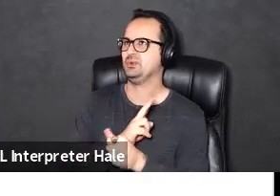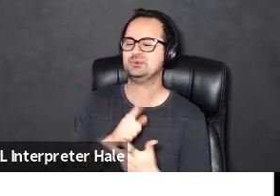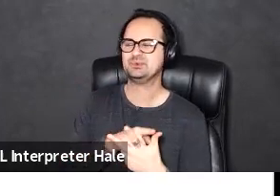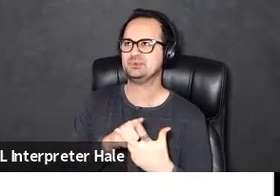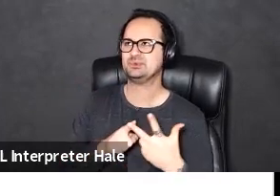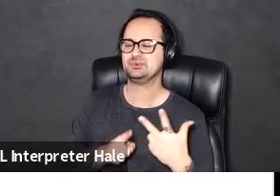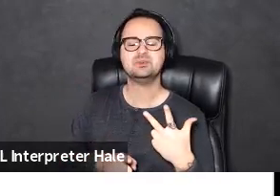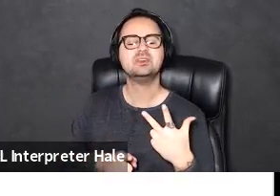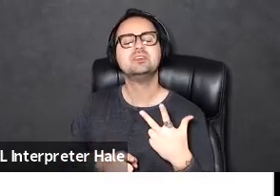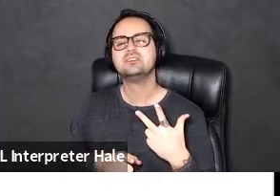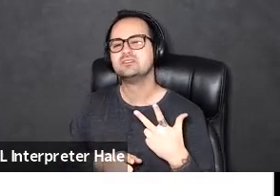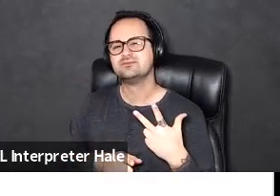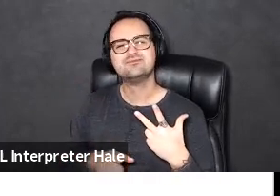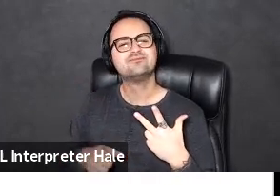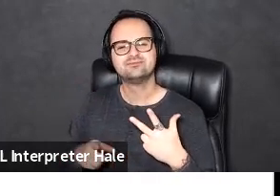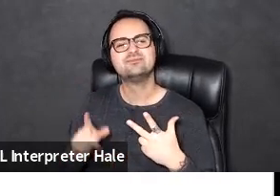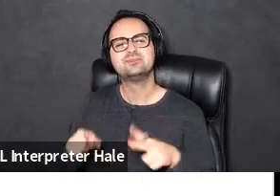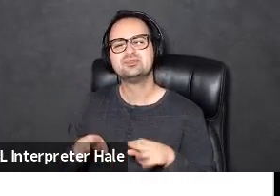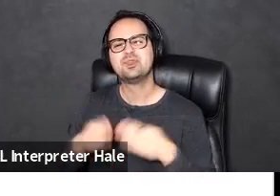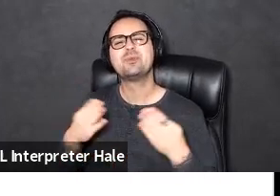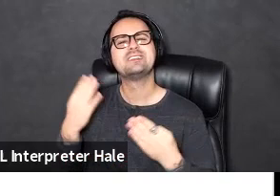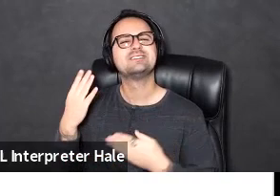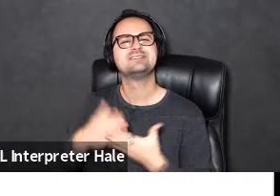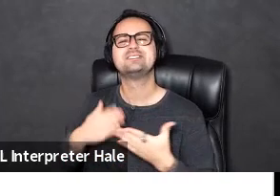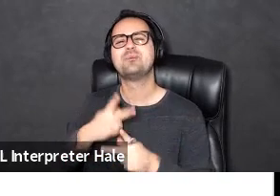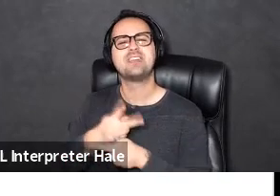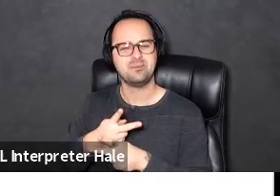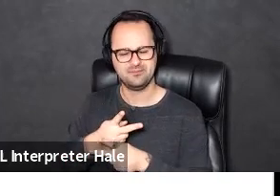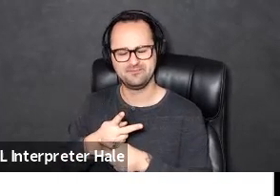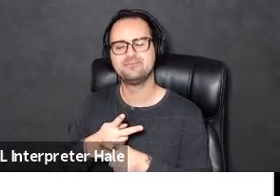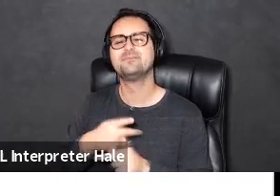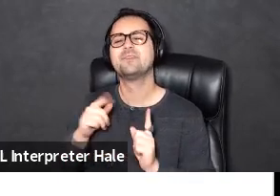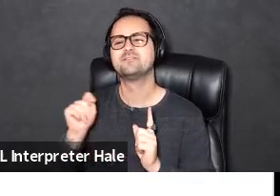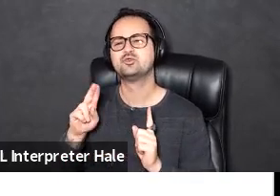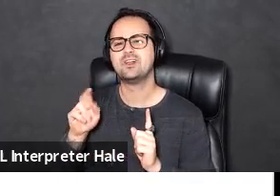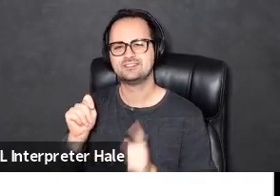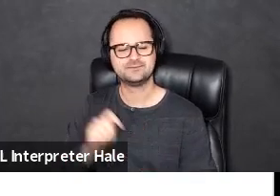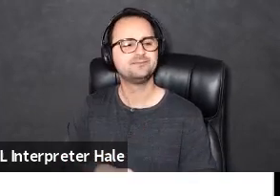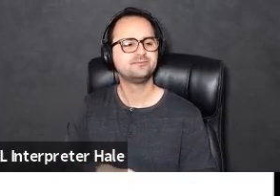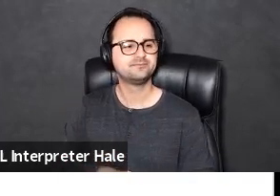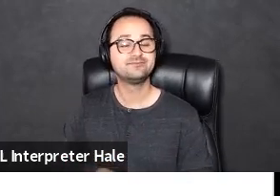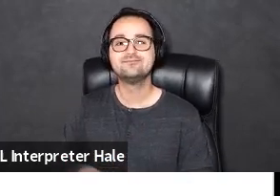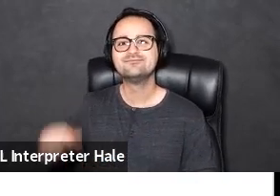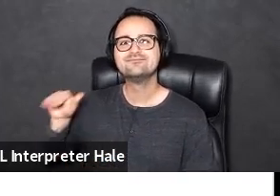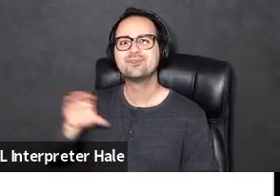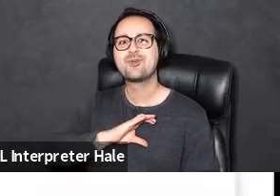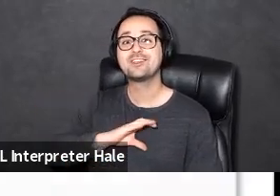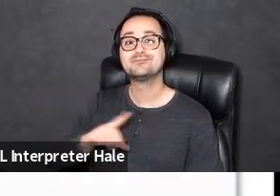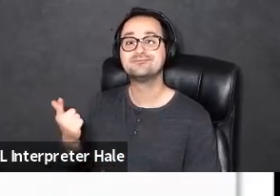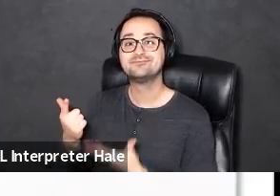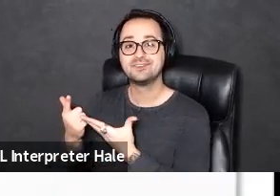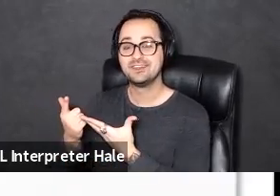or opening some form of a supplemental needs trust to benefit your child. So Craig, I'm going to ask you, can we do